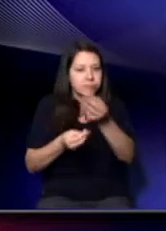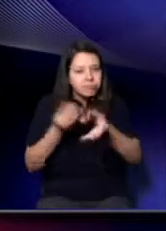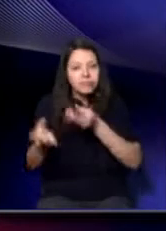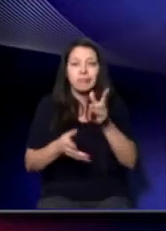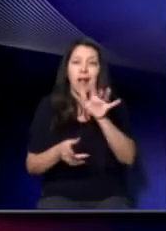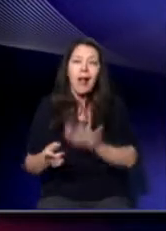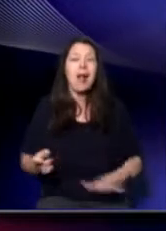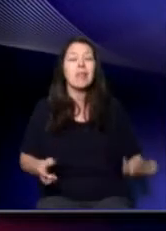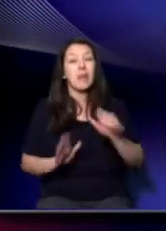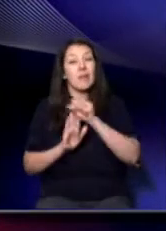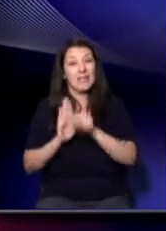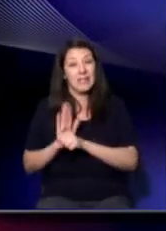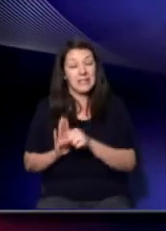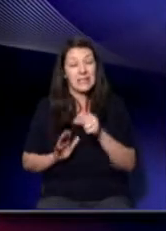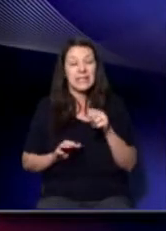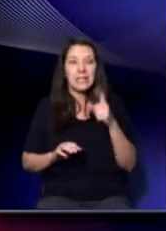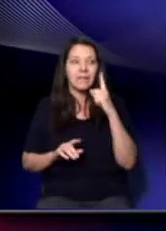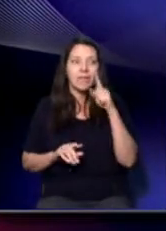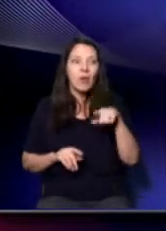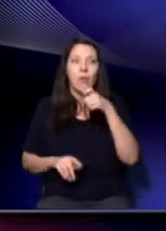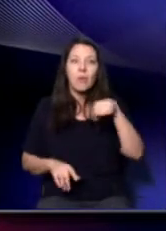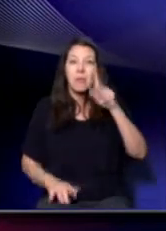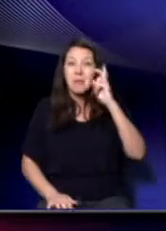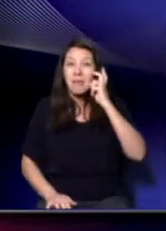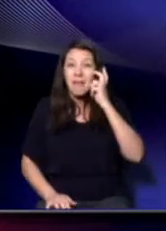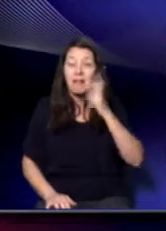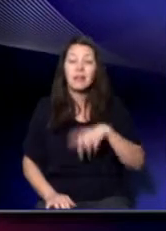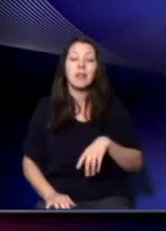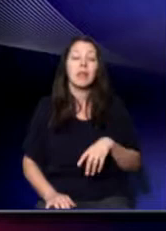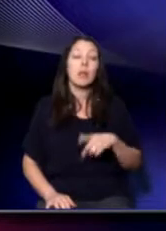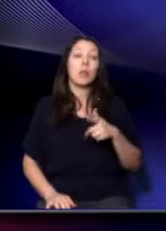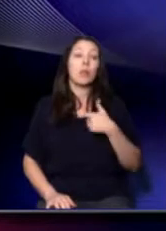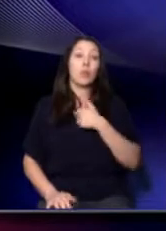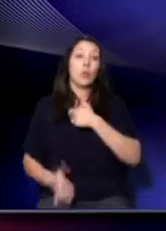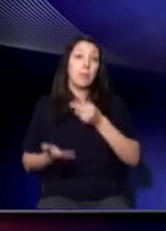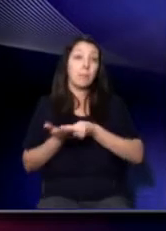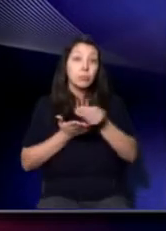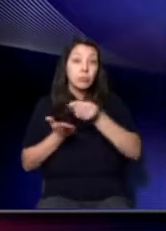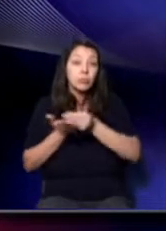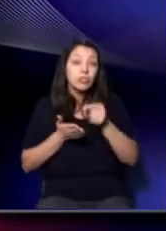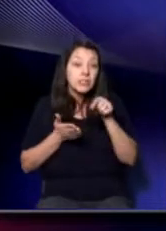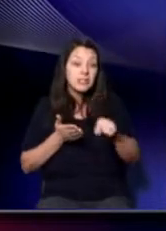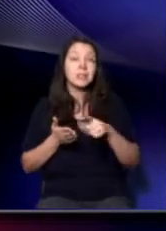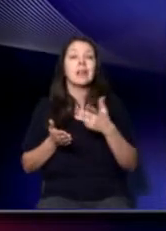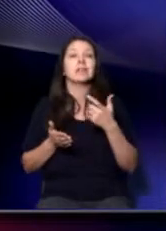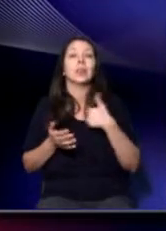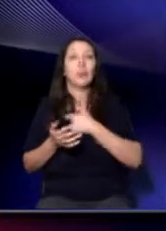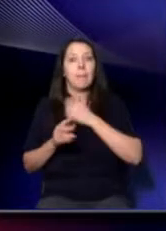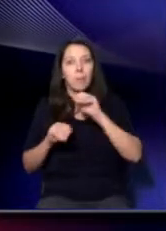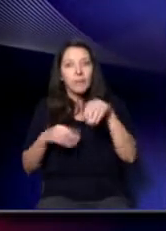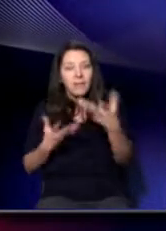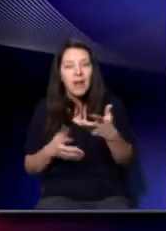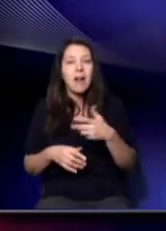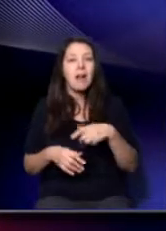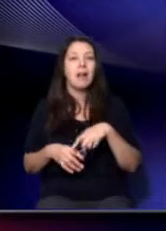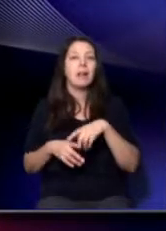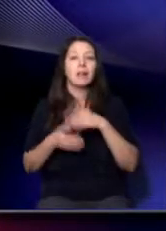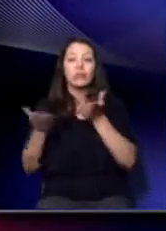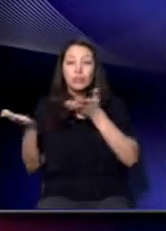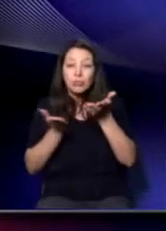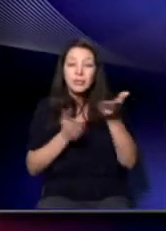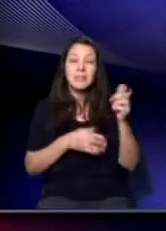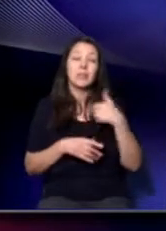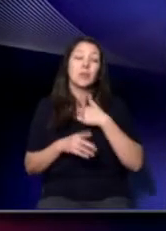state, and how we purchase and provide and repair and replace the